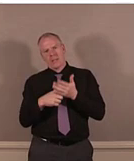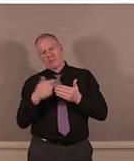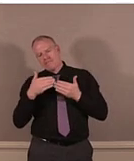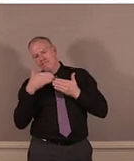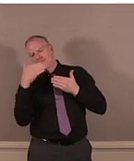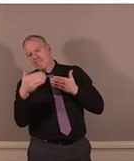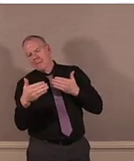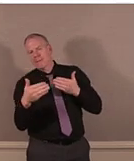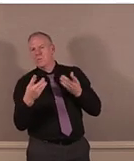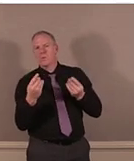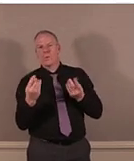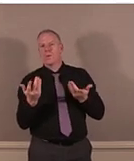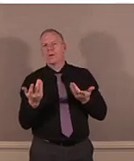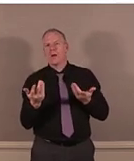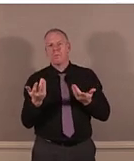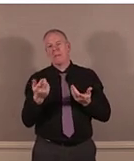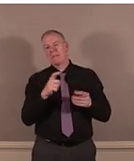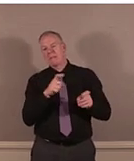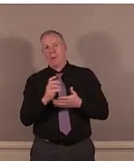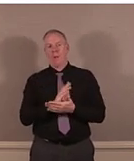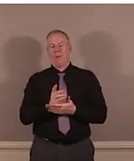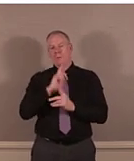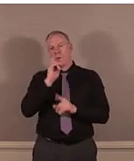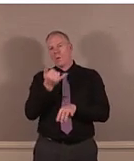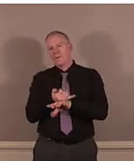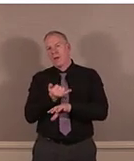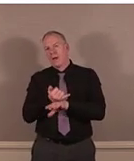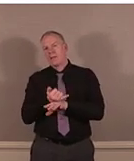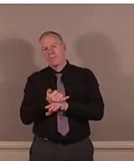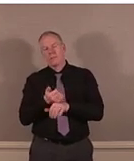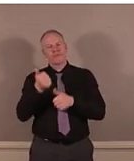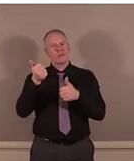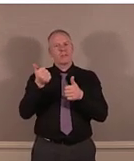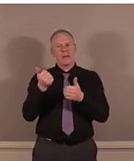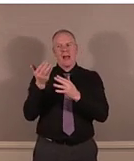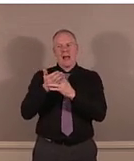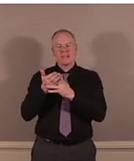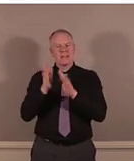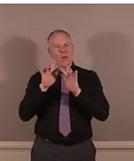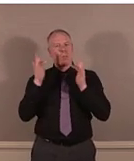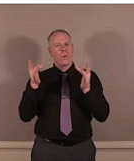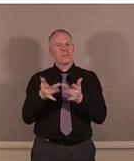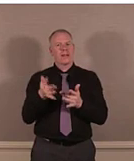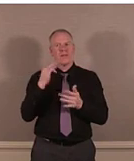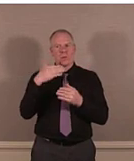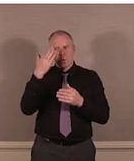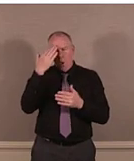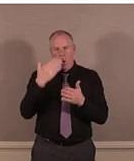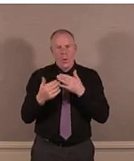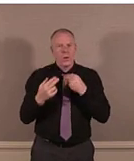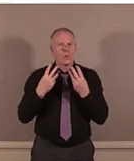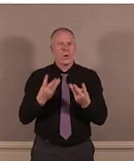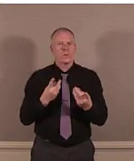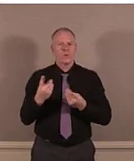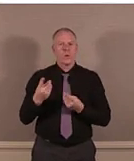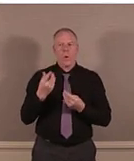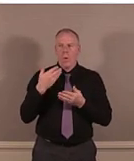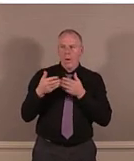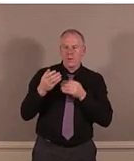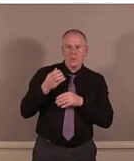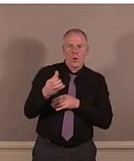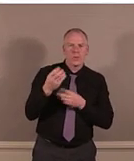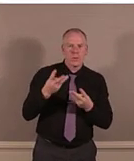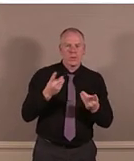do if you're not too sure. I suppose it's great to access those websites if you know exactly what course you want